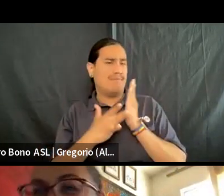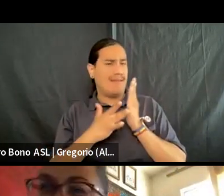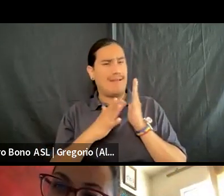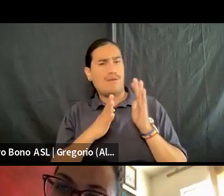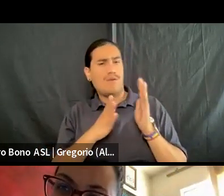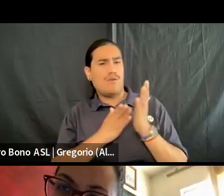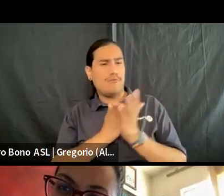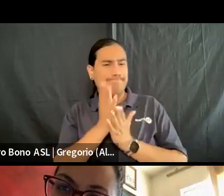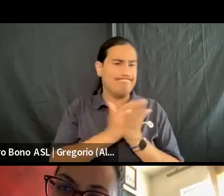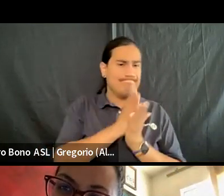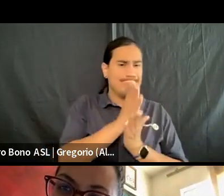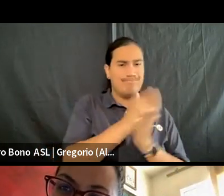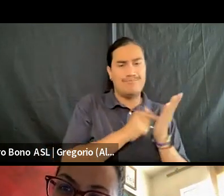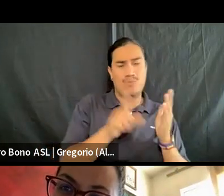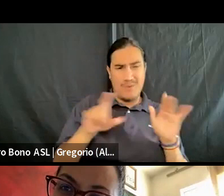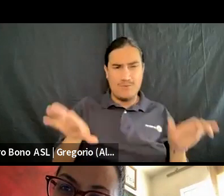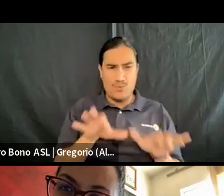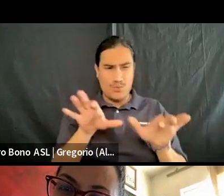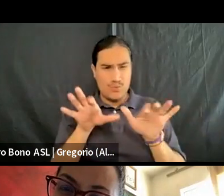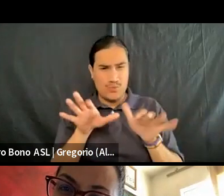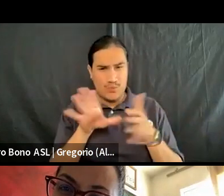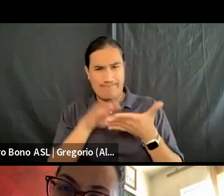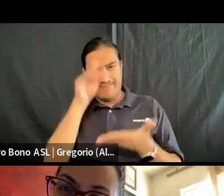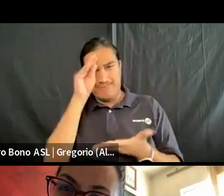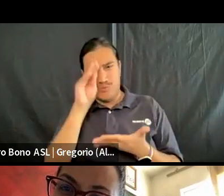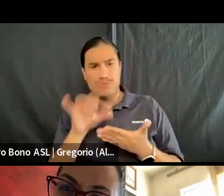but it helps